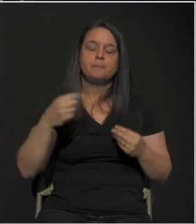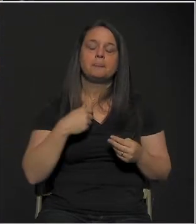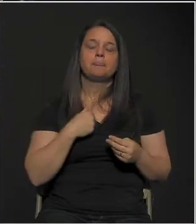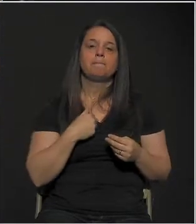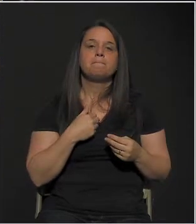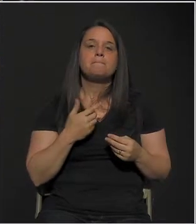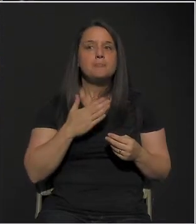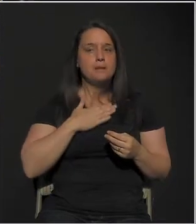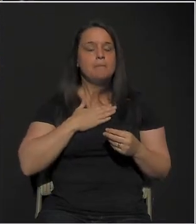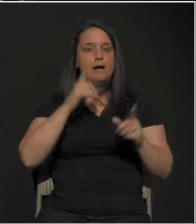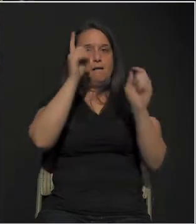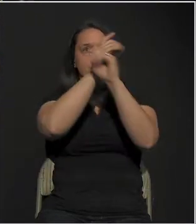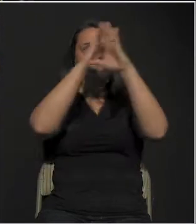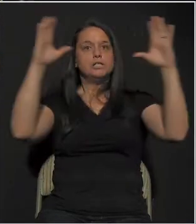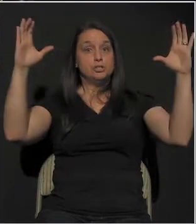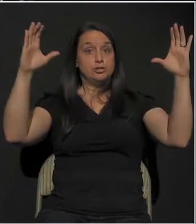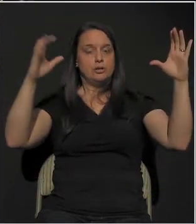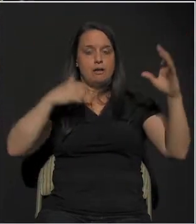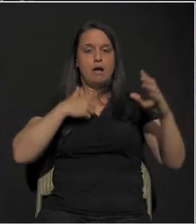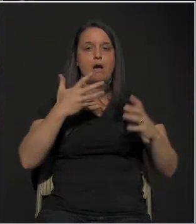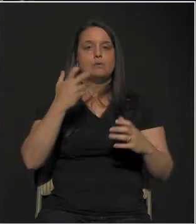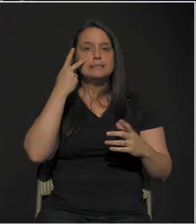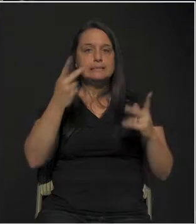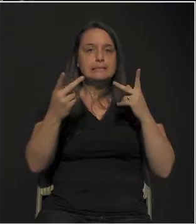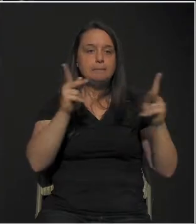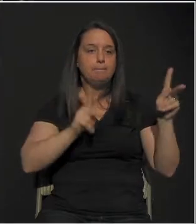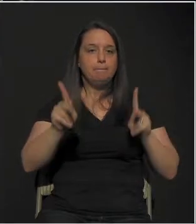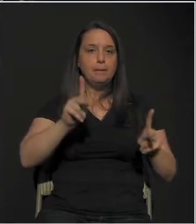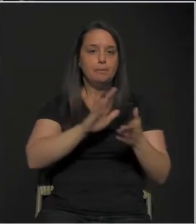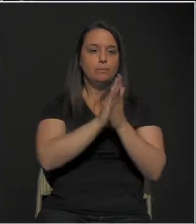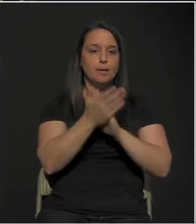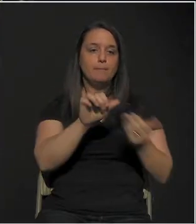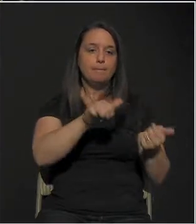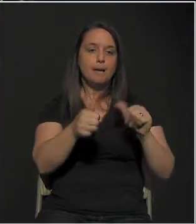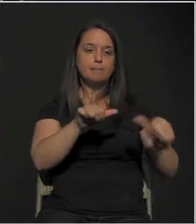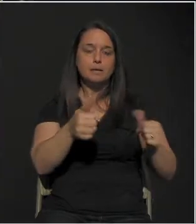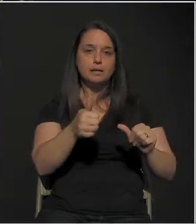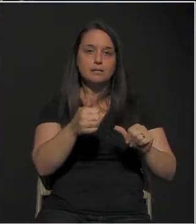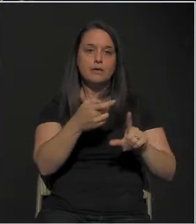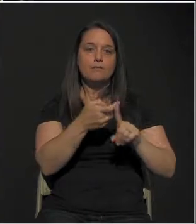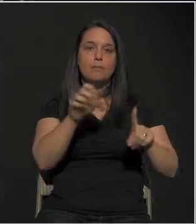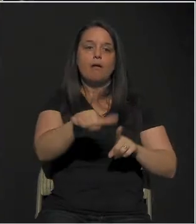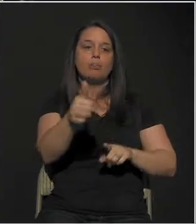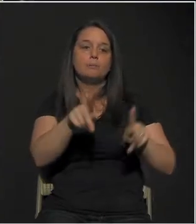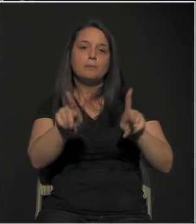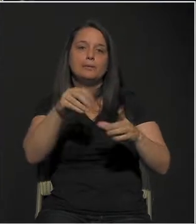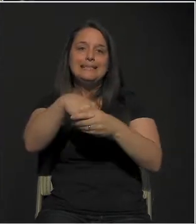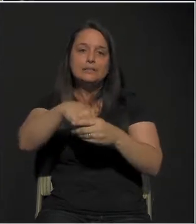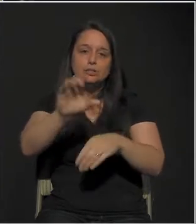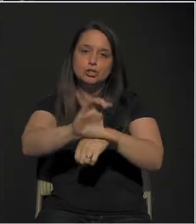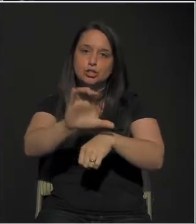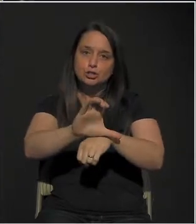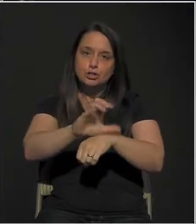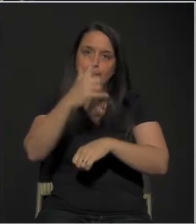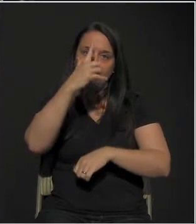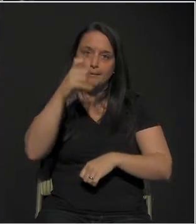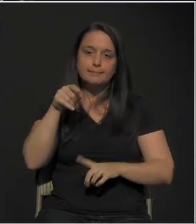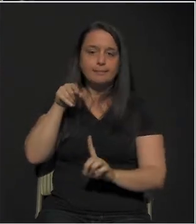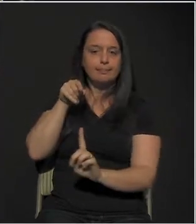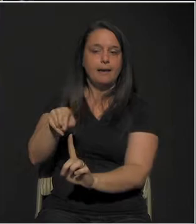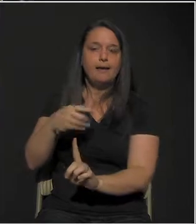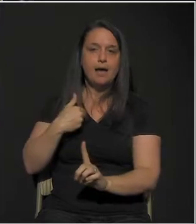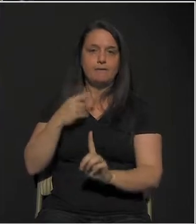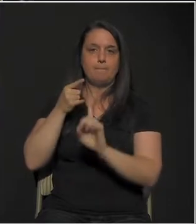see, here's my vision. I want to see people getting baptized by other people in this church because they have a